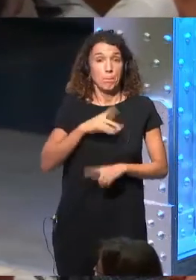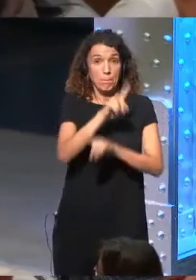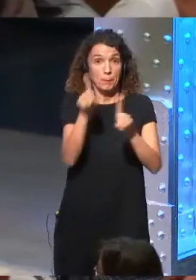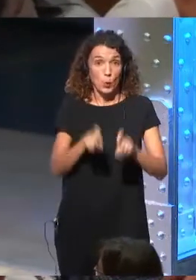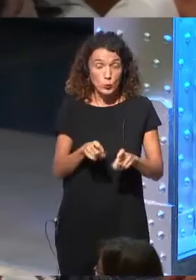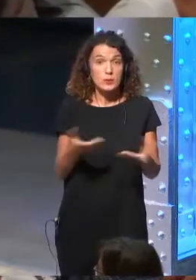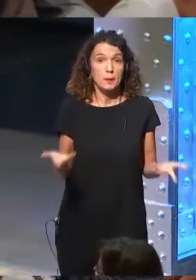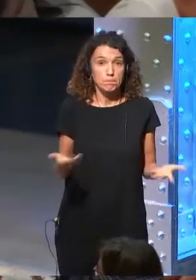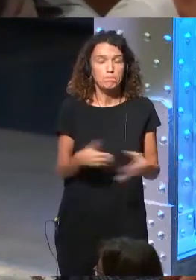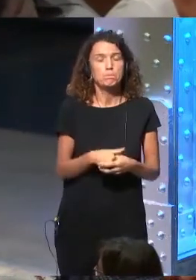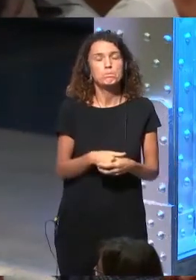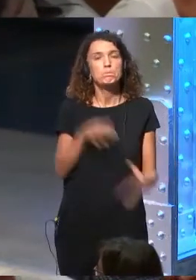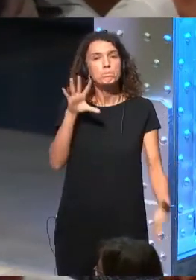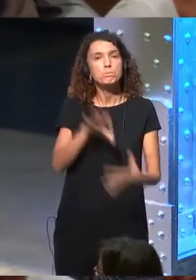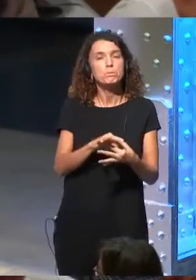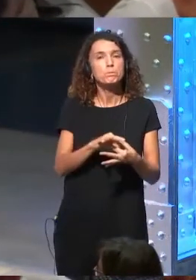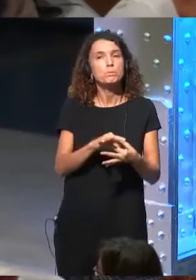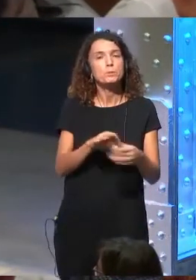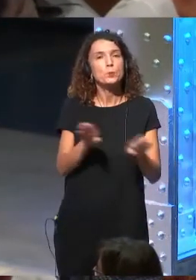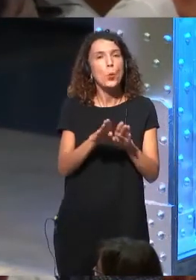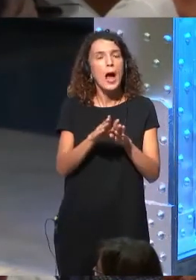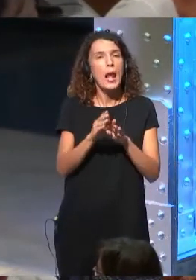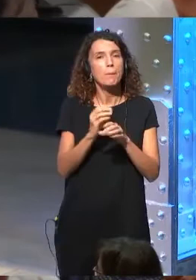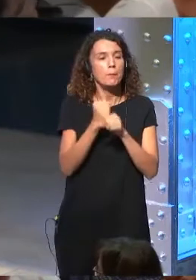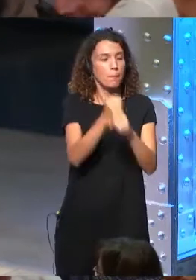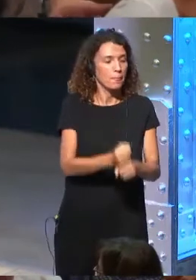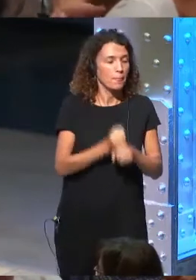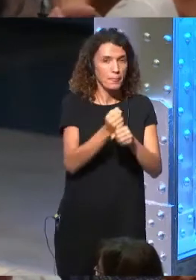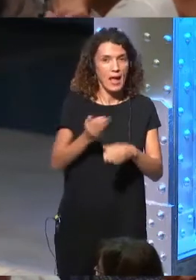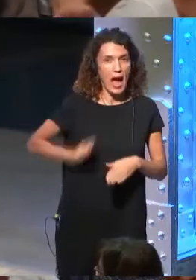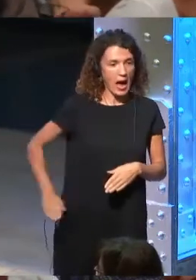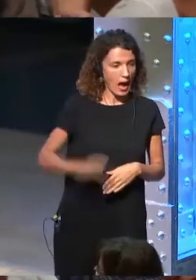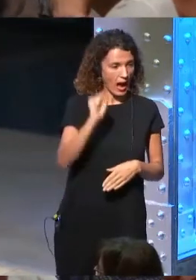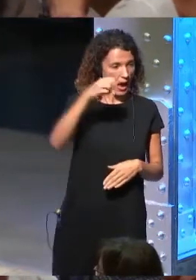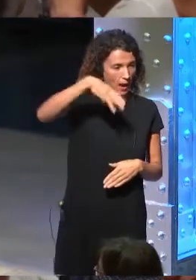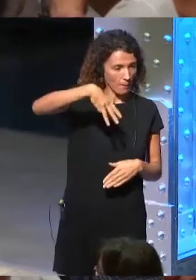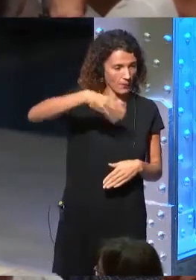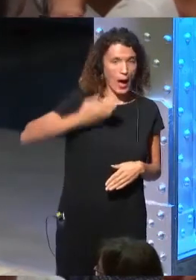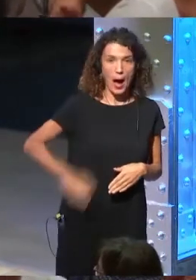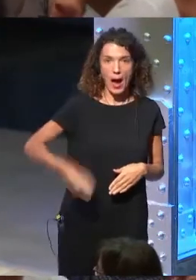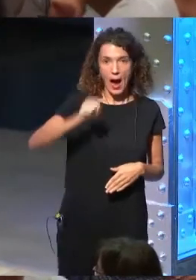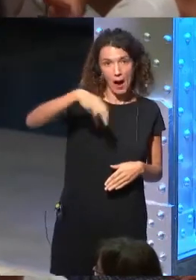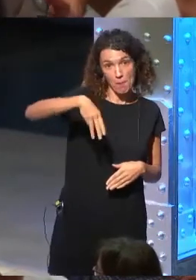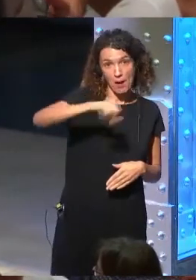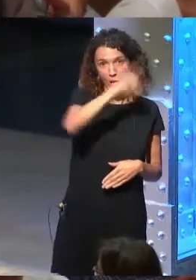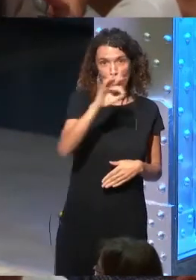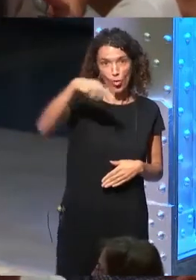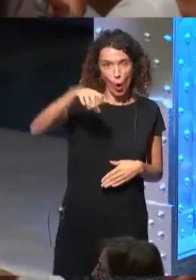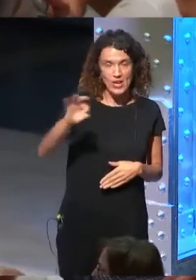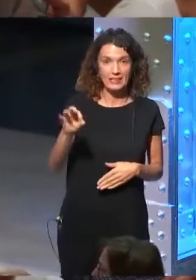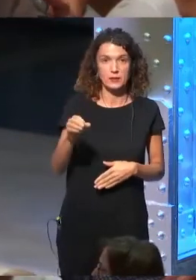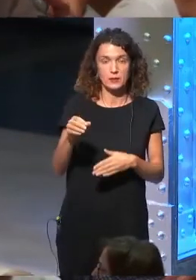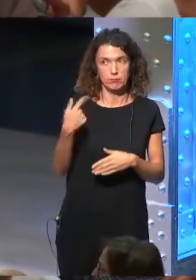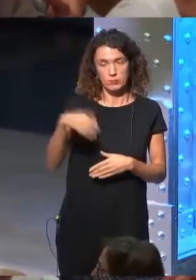it's according to the Amazons. The Amazons, as we all know, were a